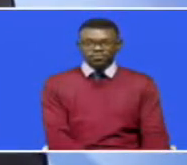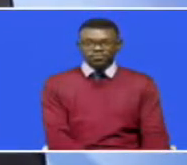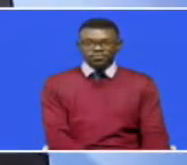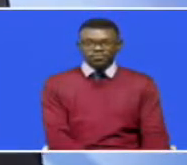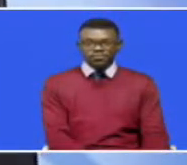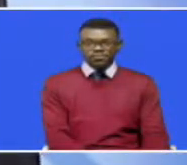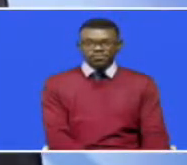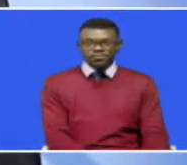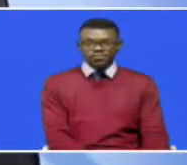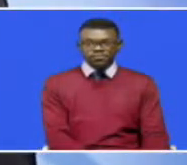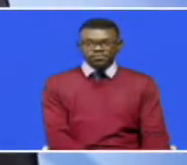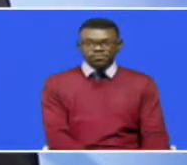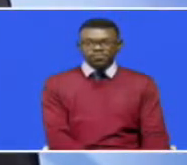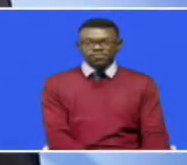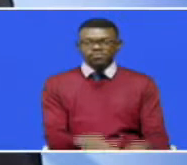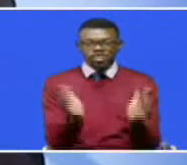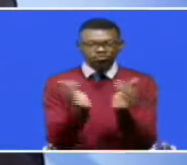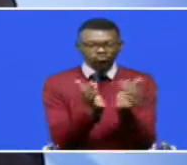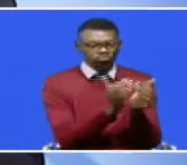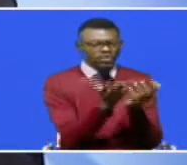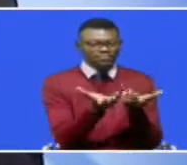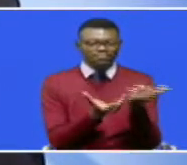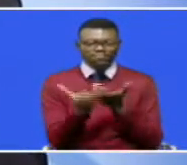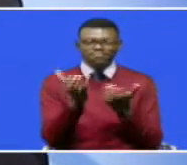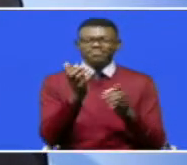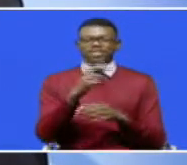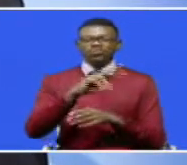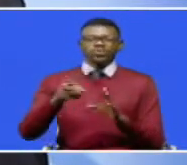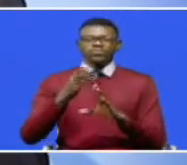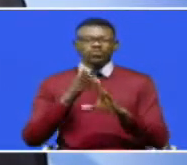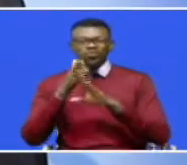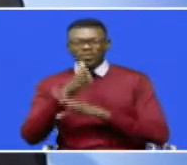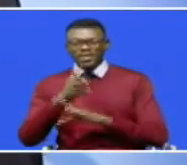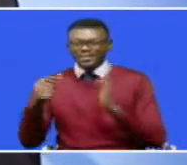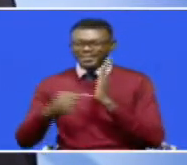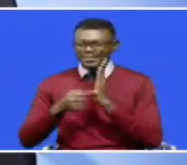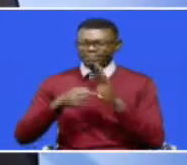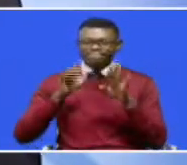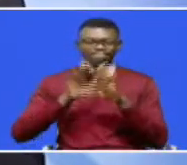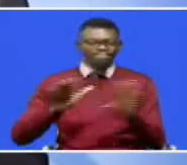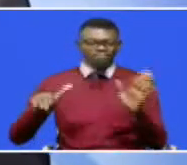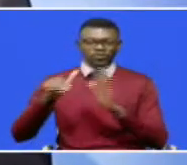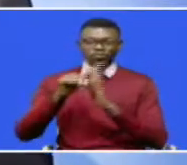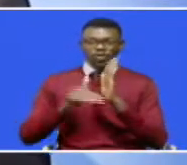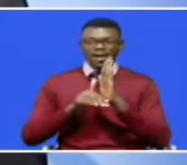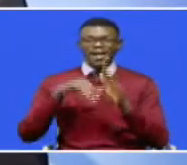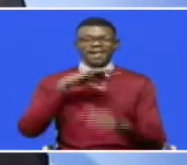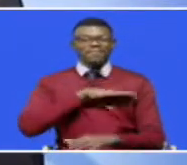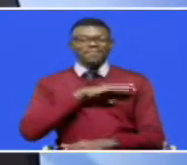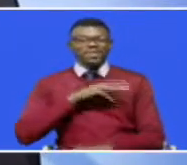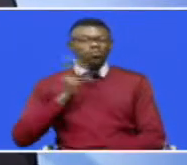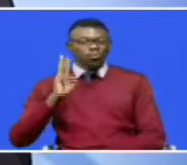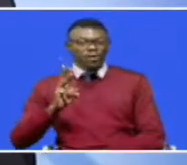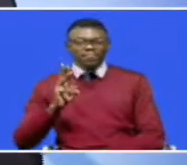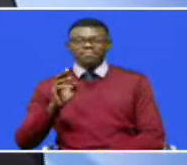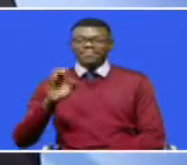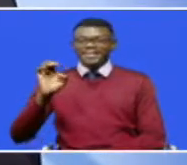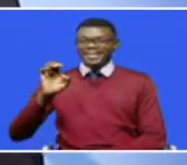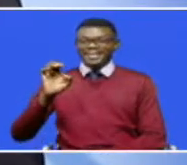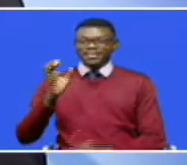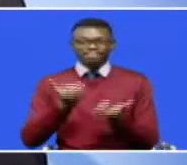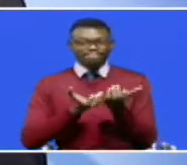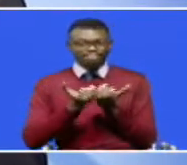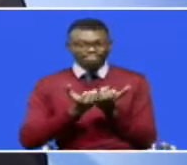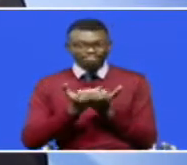Now, over 2,000 small businesses are set to benefit from a digital marketplace program dubbed the e-commerce booster that